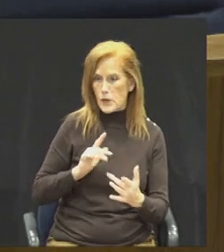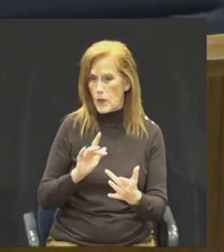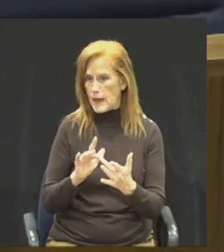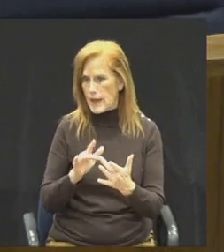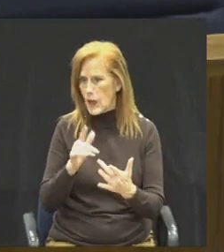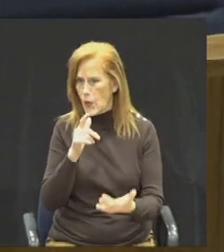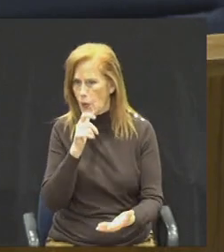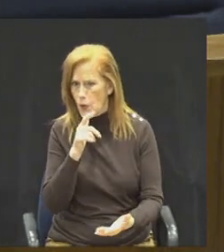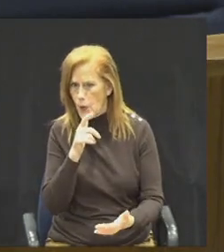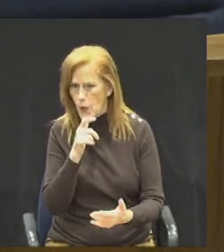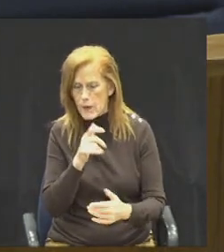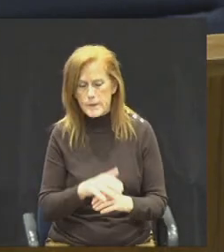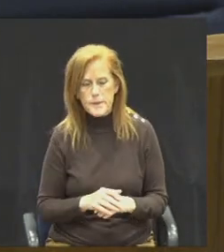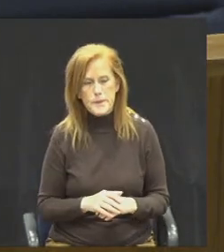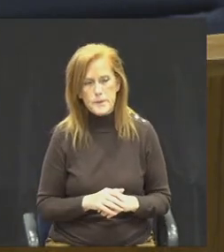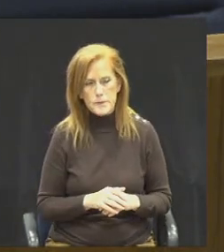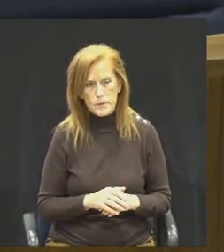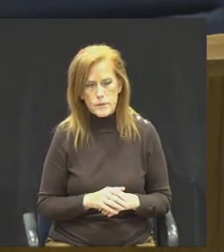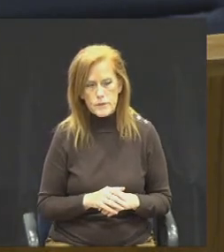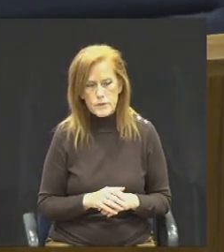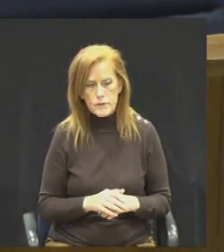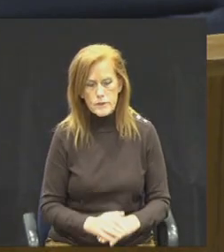happen.